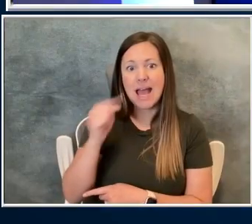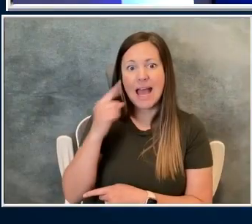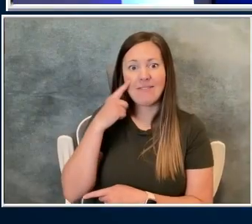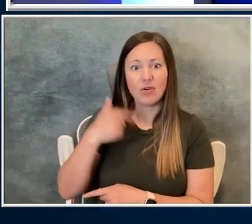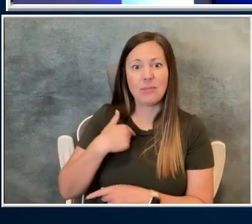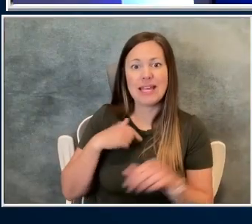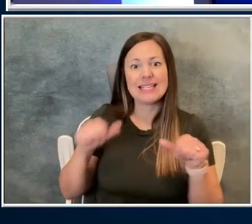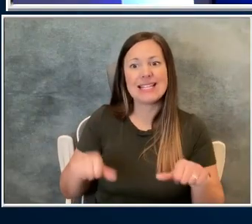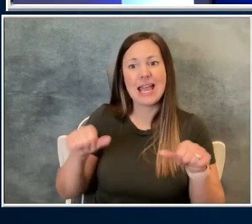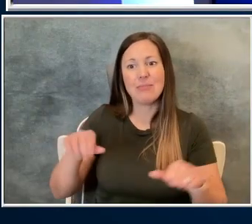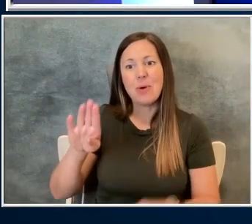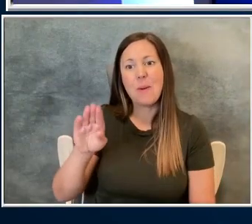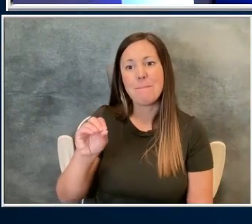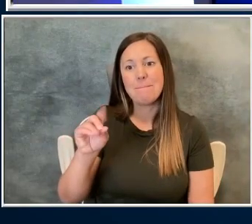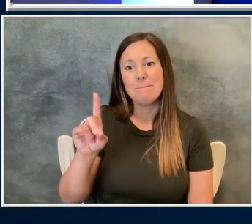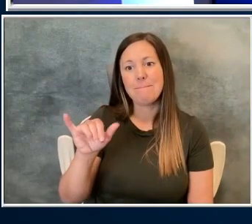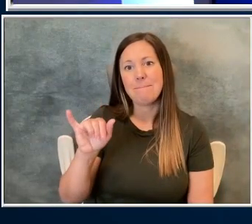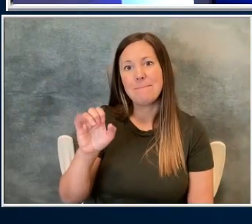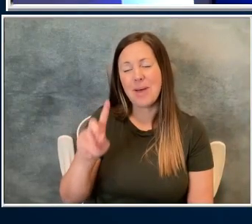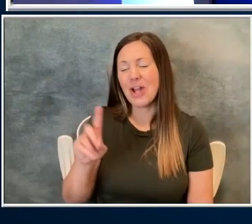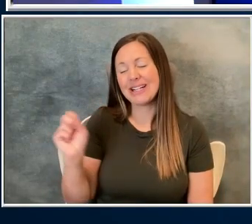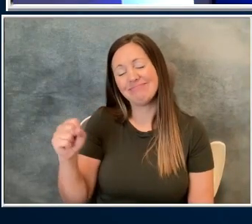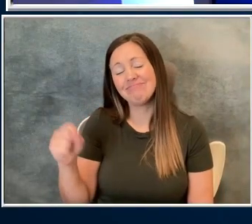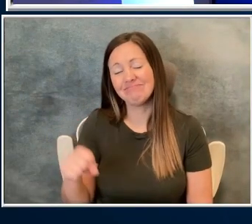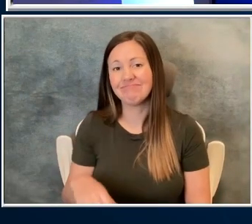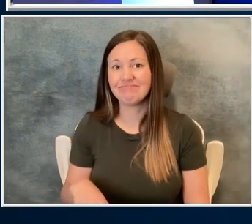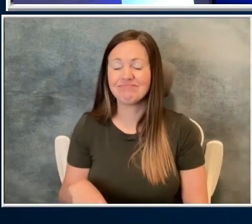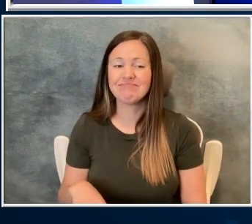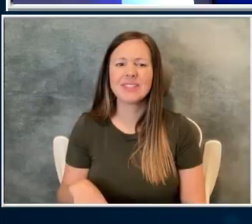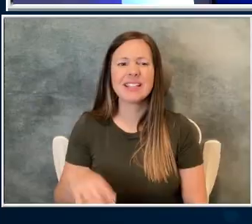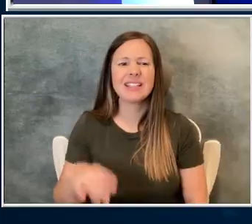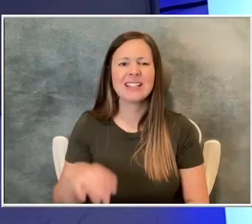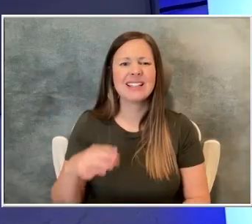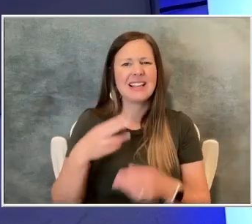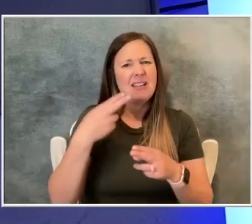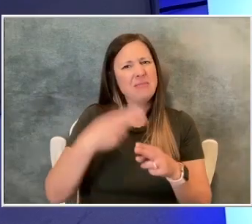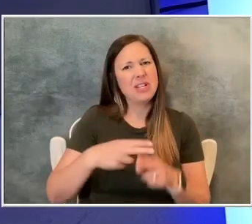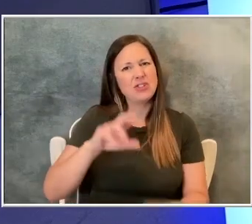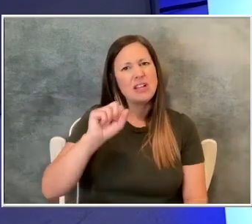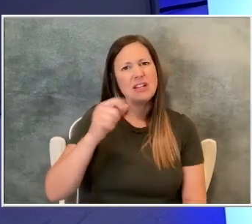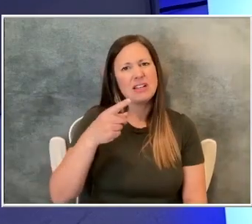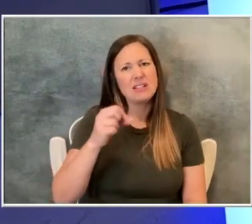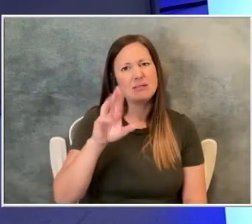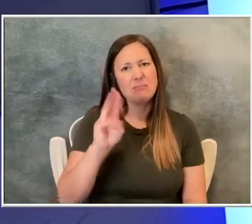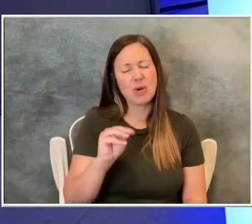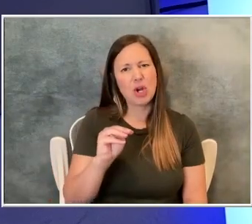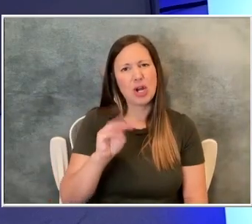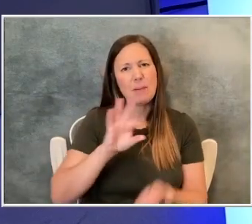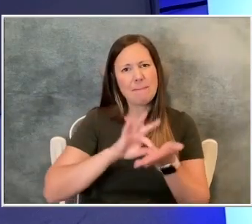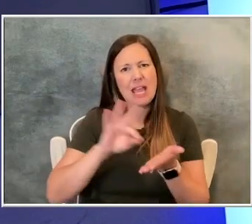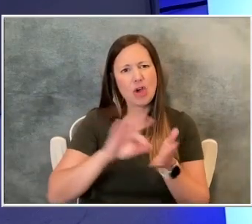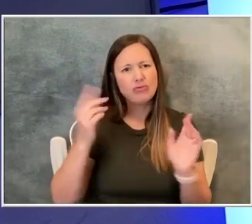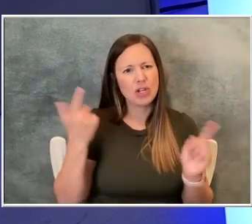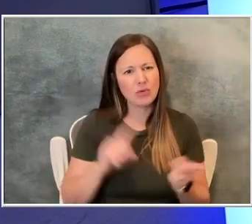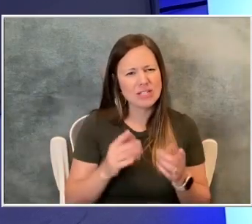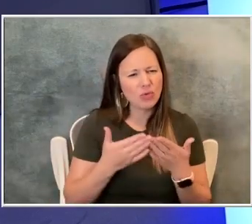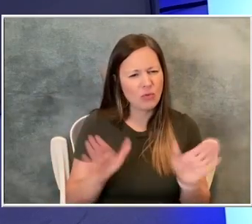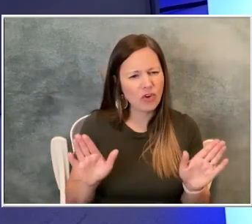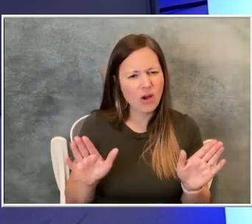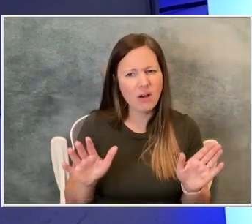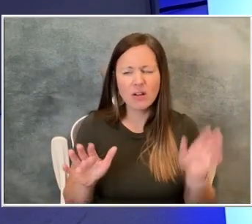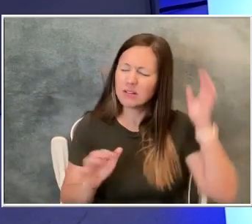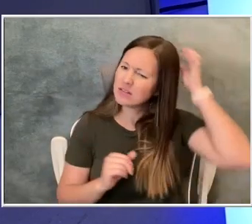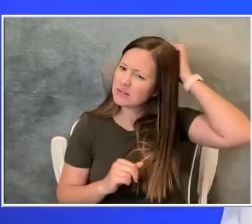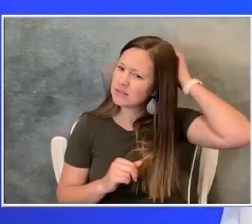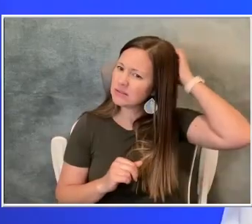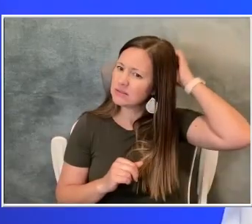Marie says that she saw an article that mentioned that sperm counts are decreasing overall. Have you heard that? Is that true? Why? So